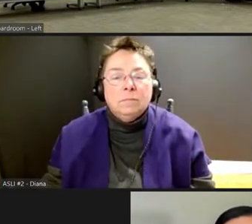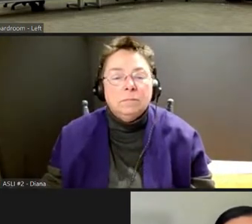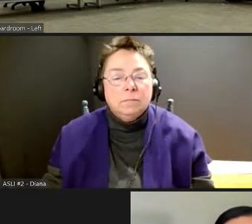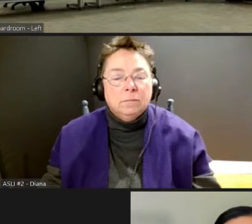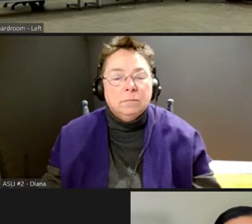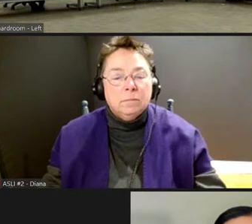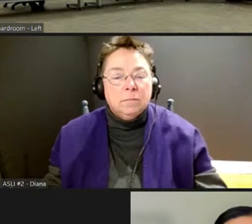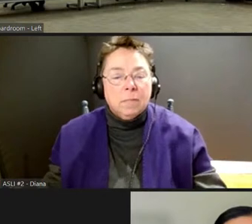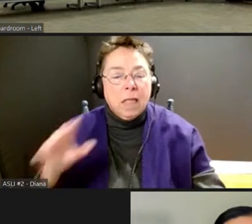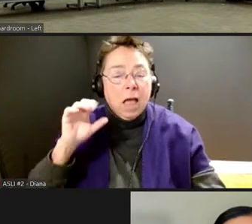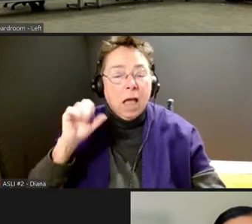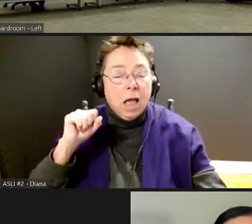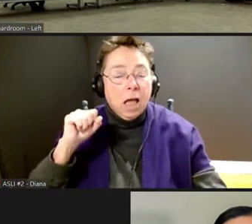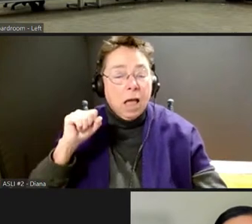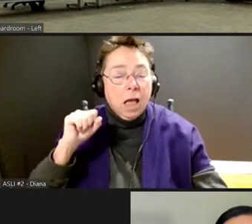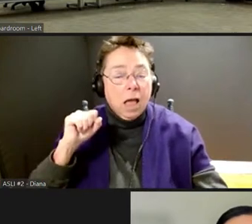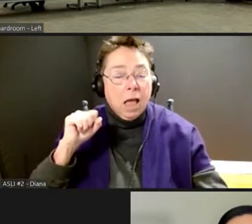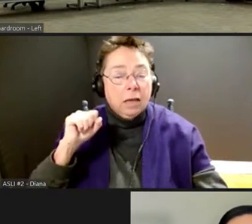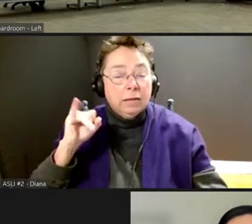Chairman Silva. Yes.